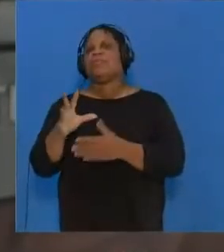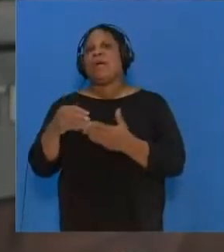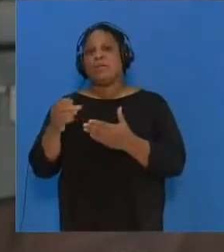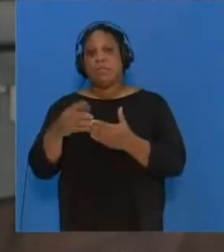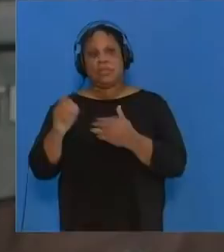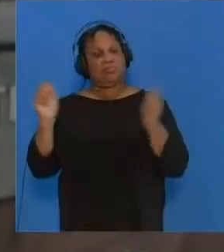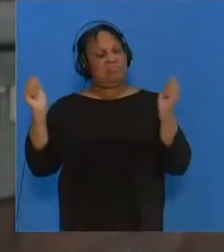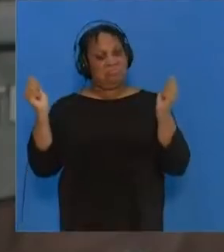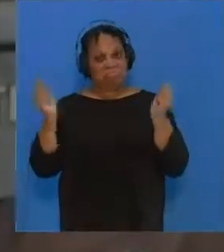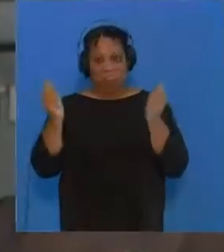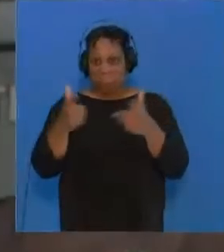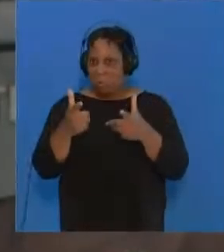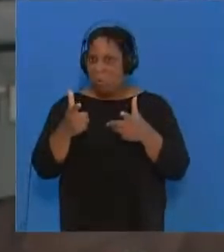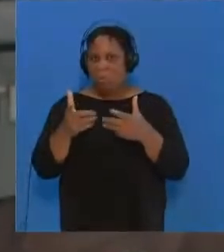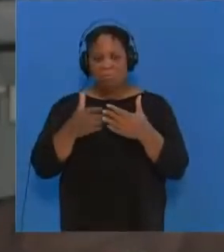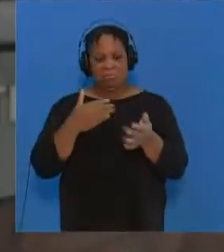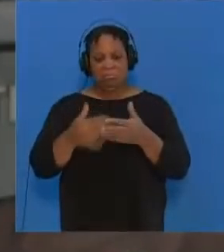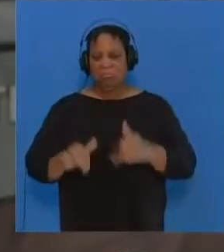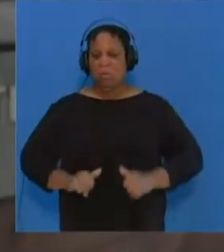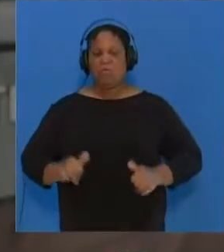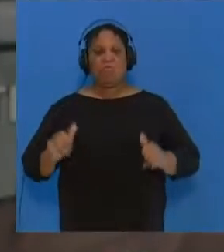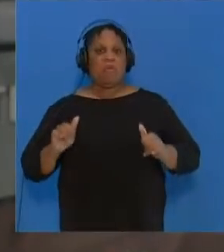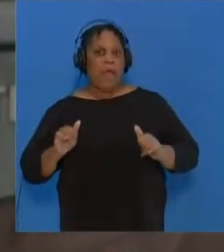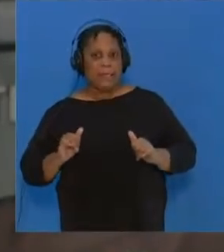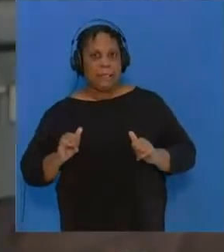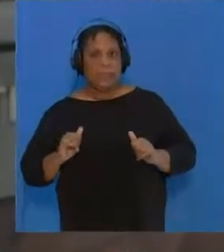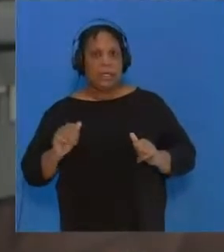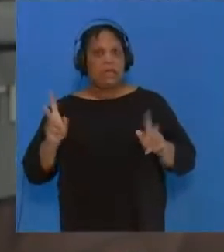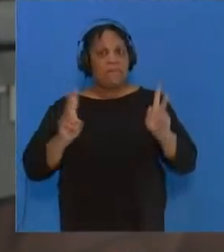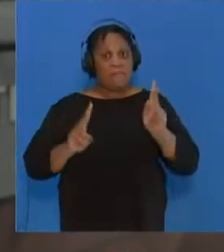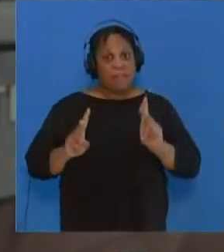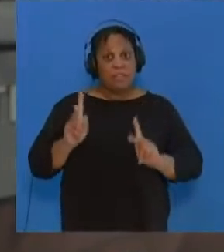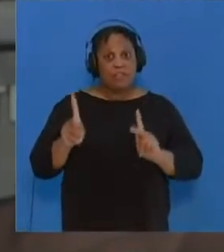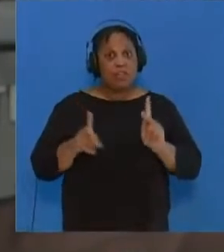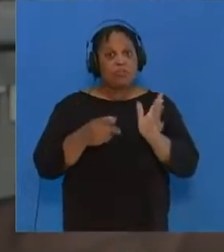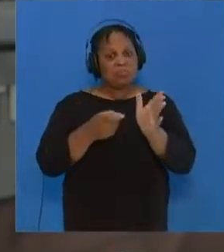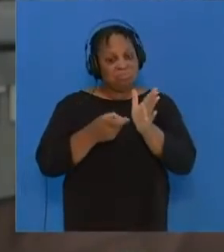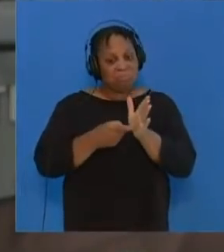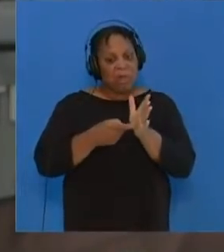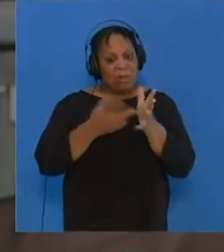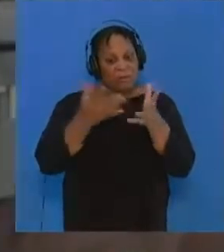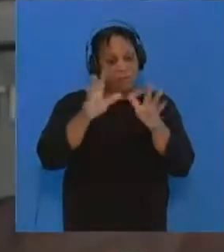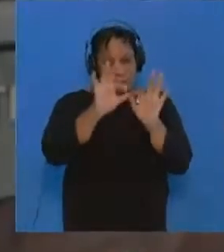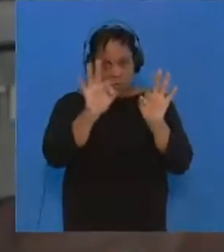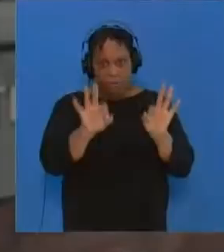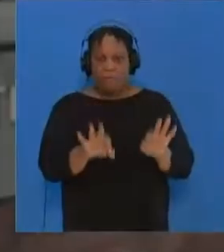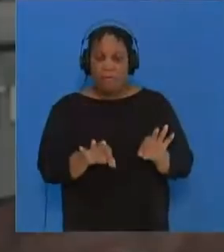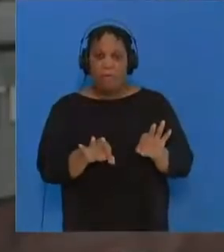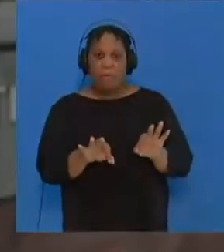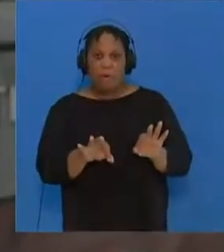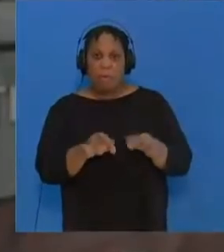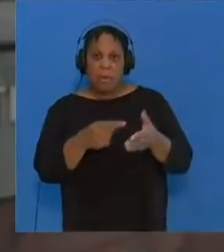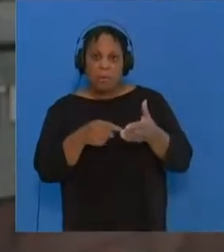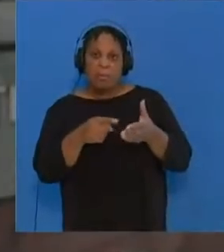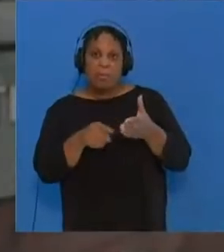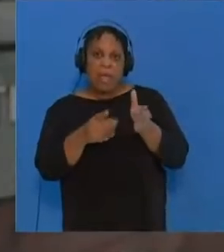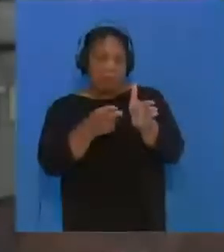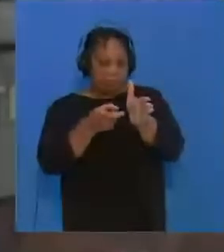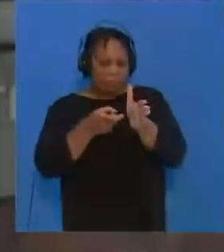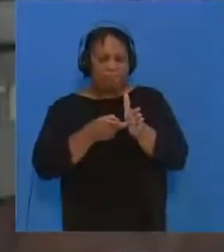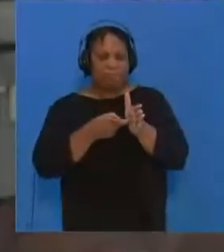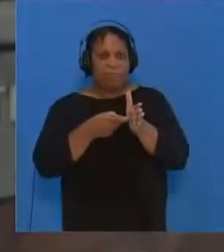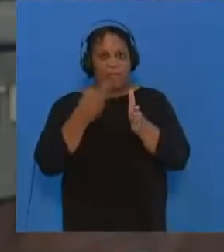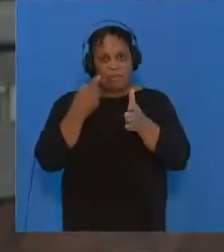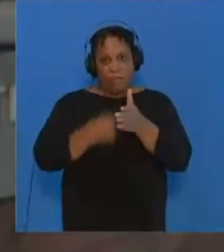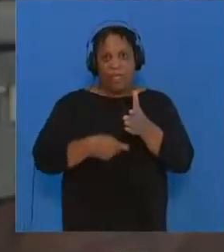So all persons, either resident or visitor, are required to complete the form as well as pay the requisite $75